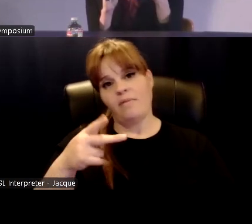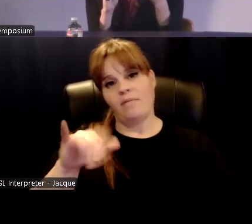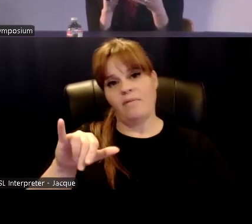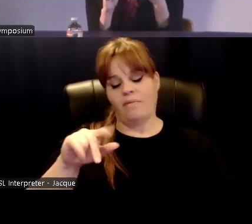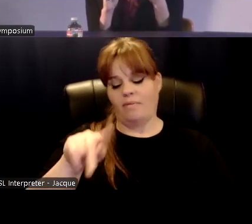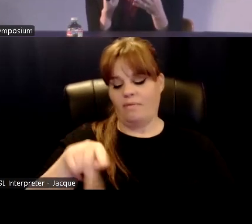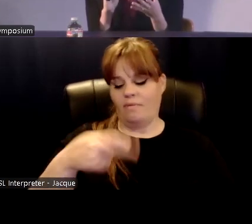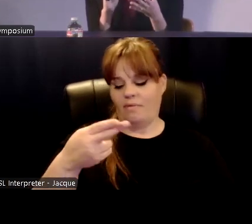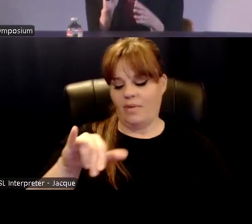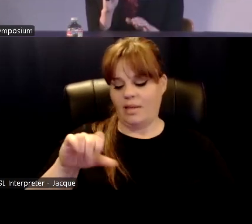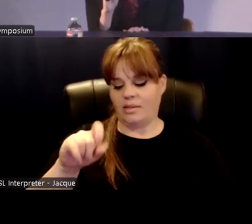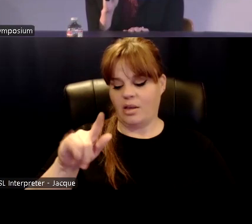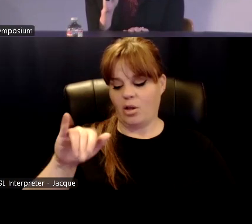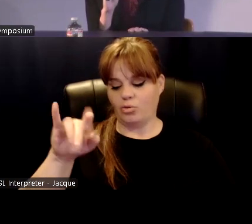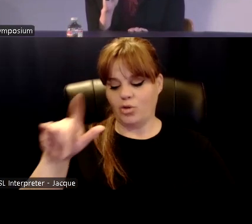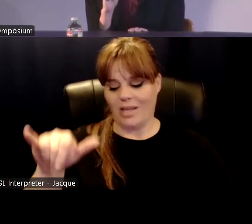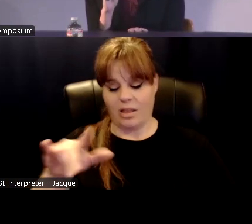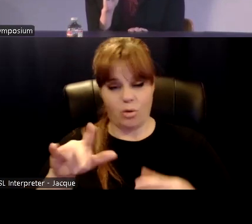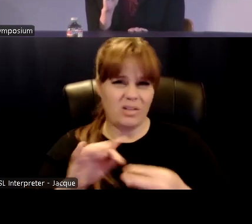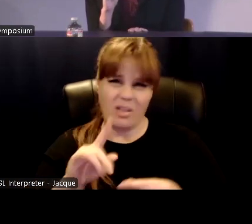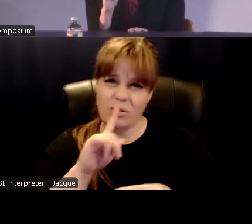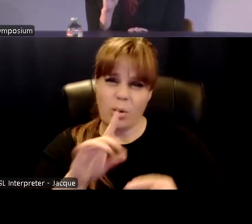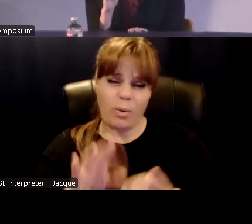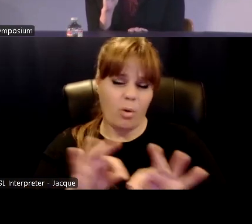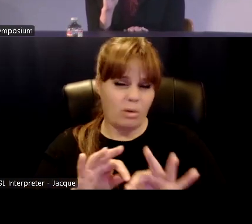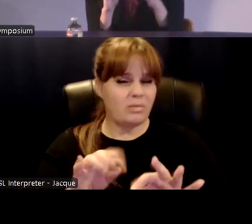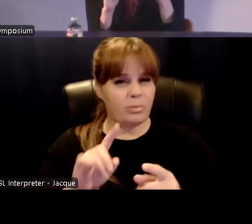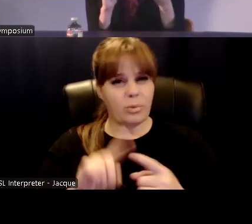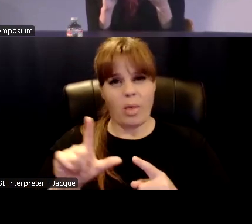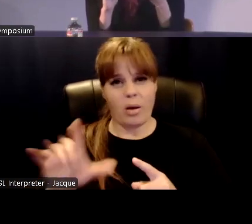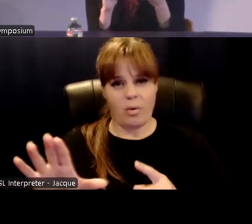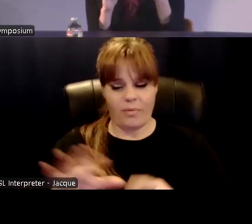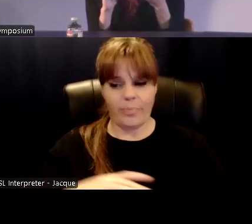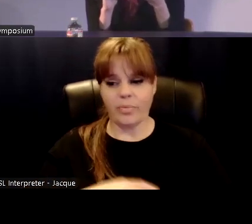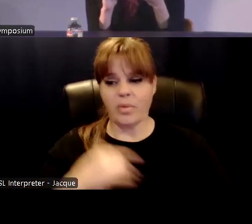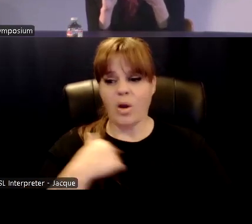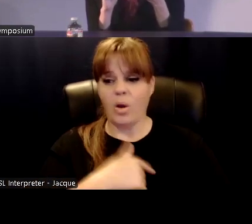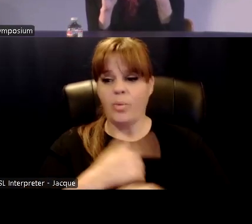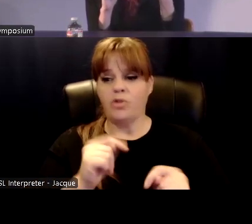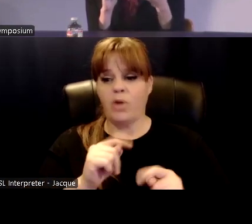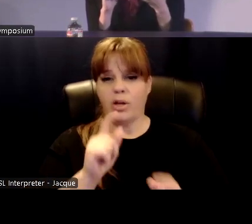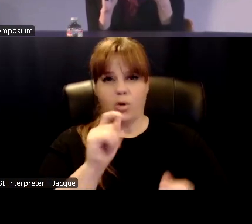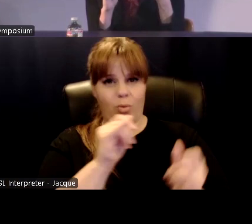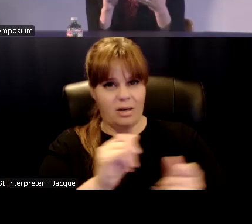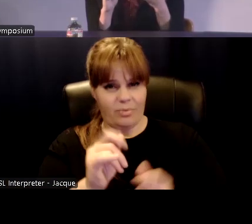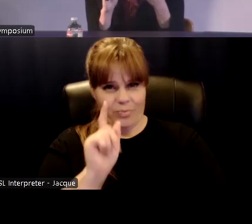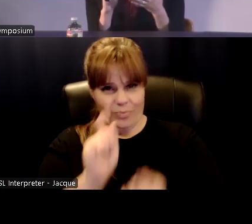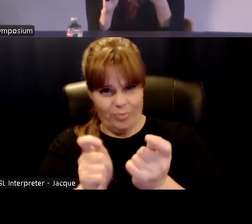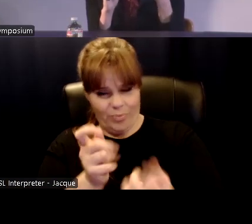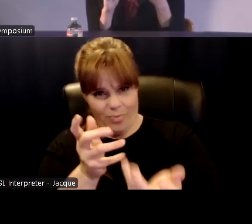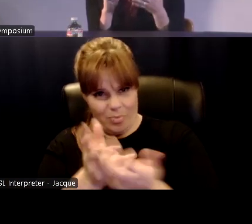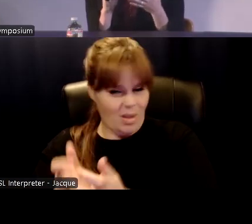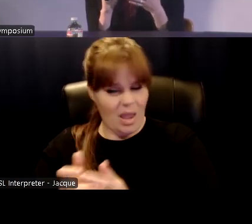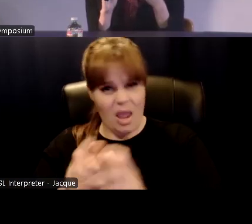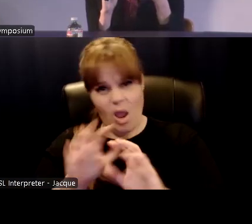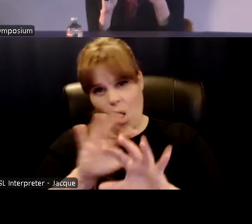It's so important, and I would just say we try to individualize, as you've heard, a holistic plan for